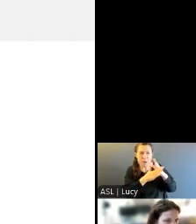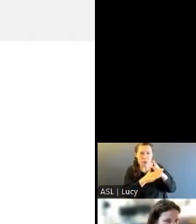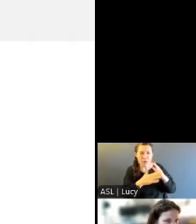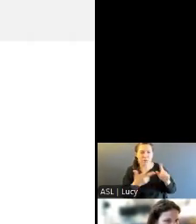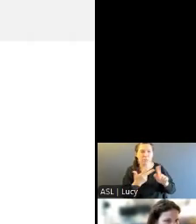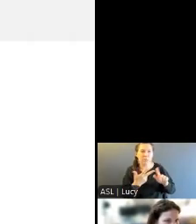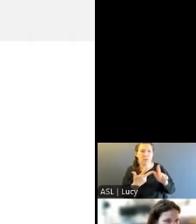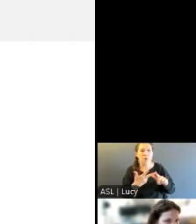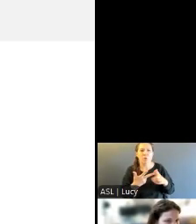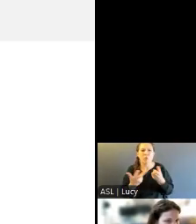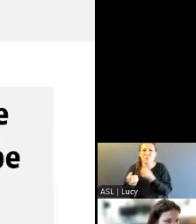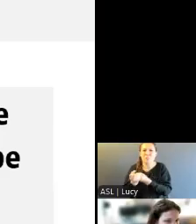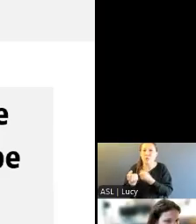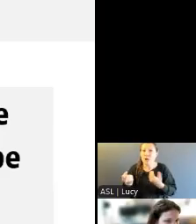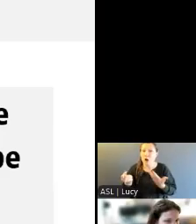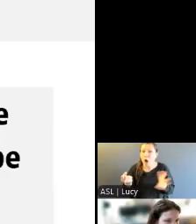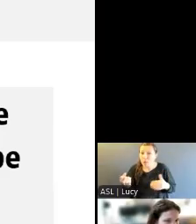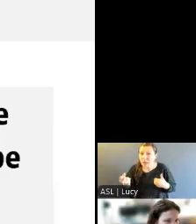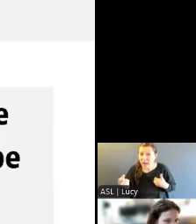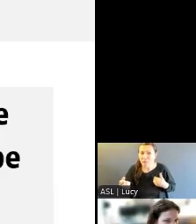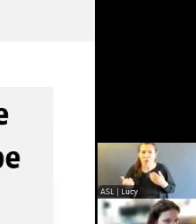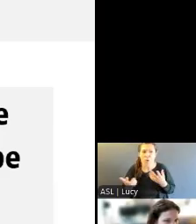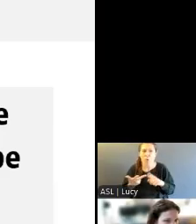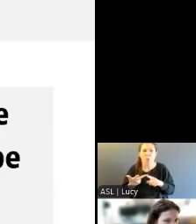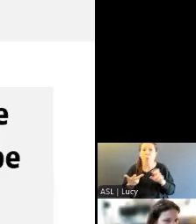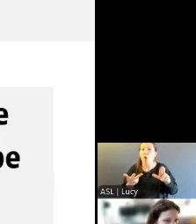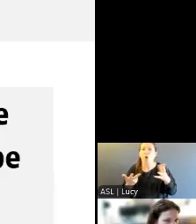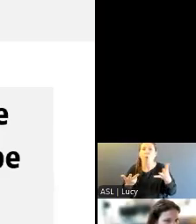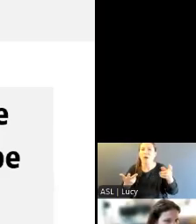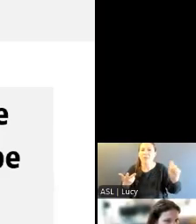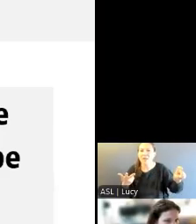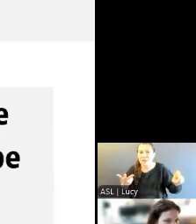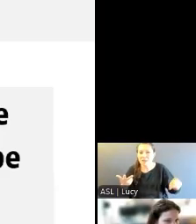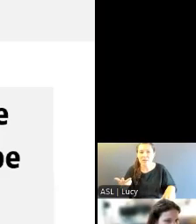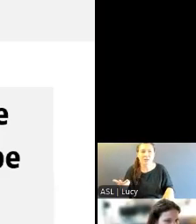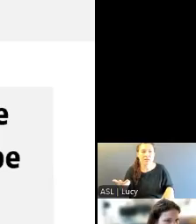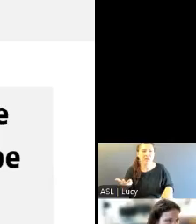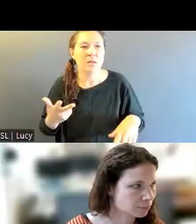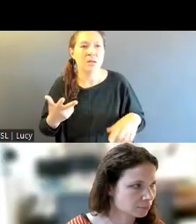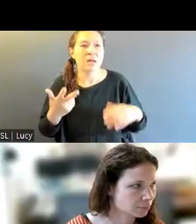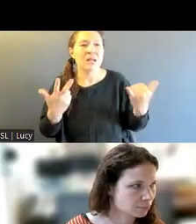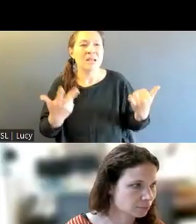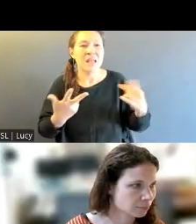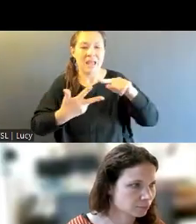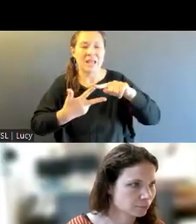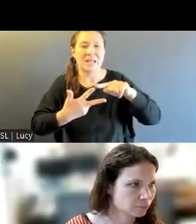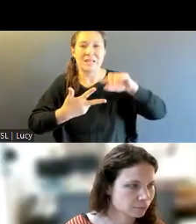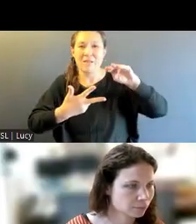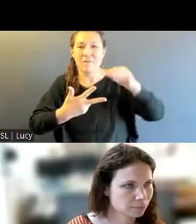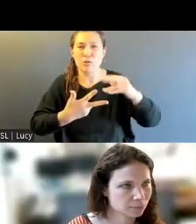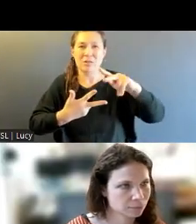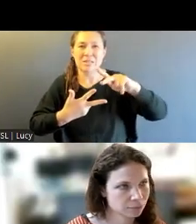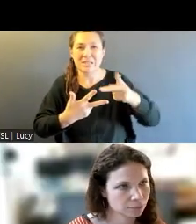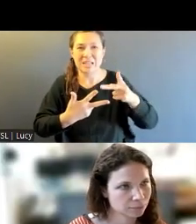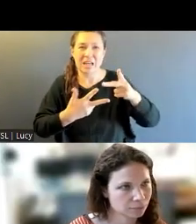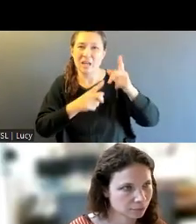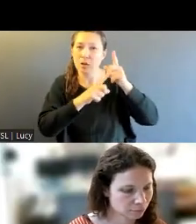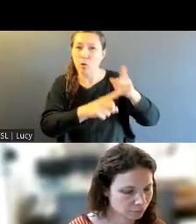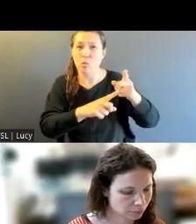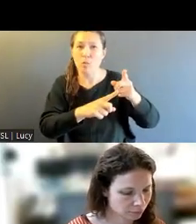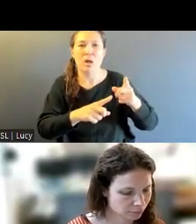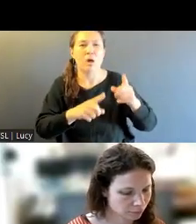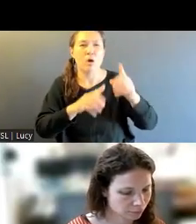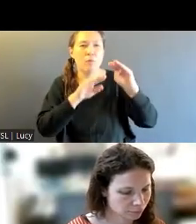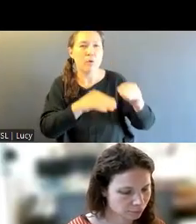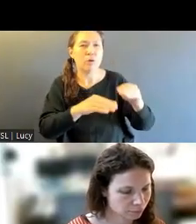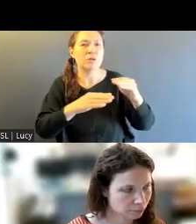they have and need. In the interest of time today, we'll just be looking at that second aim that focuses on barriers. And as